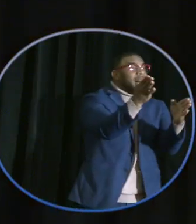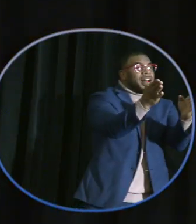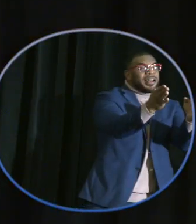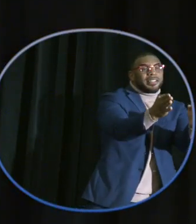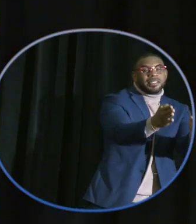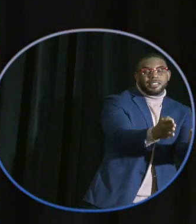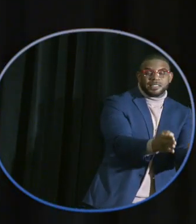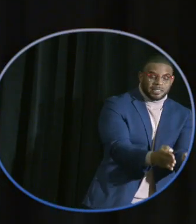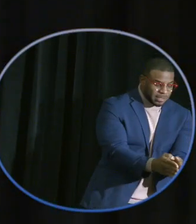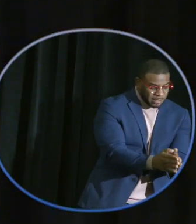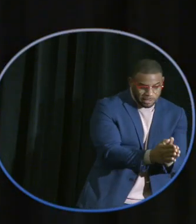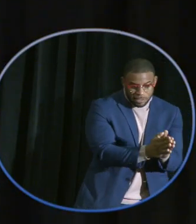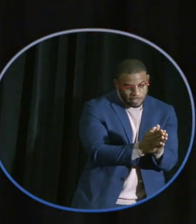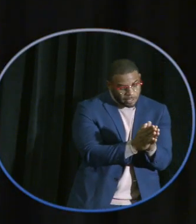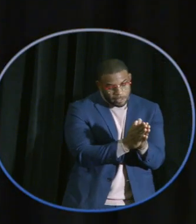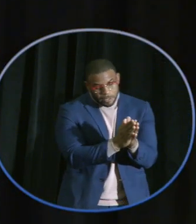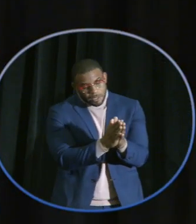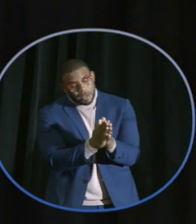somebody